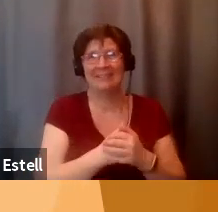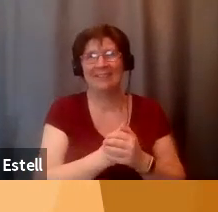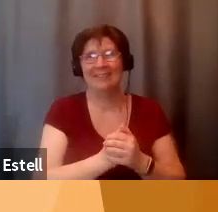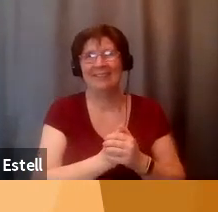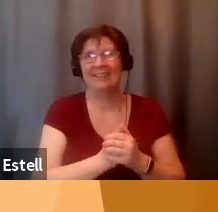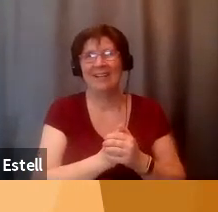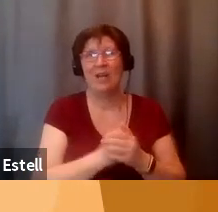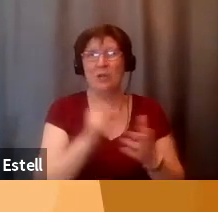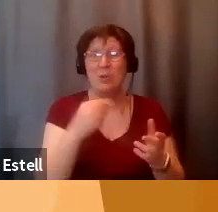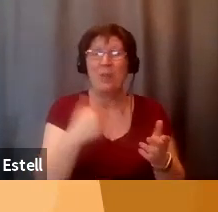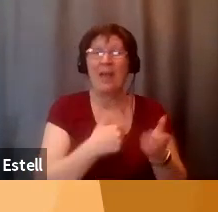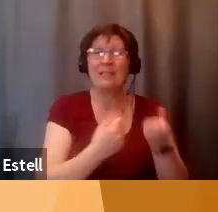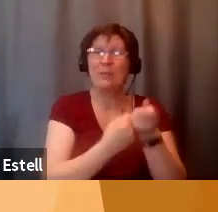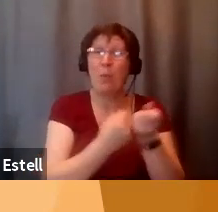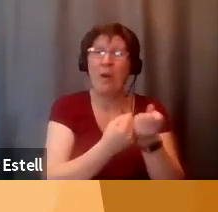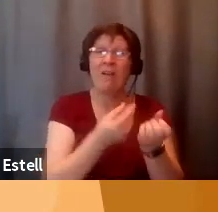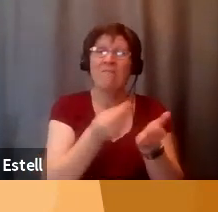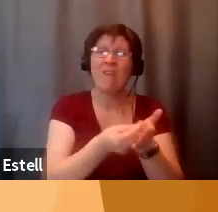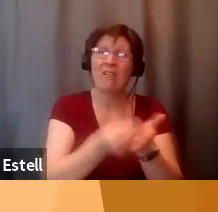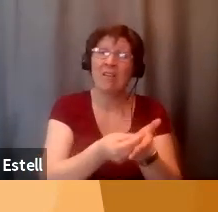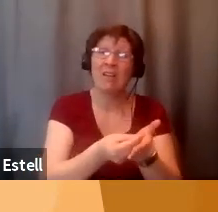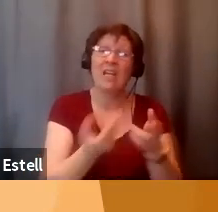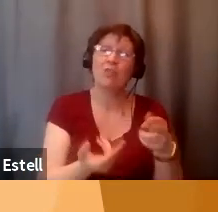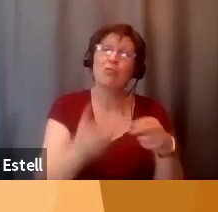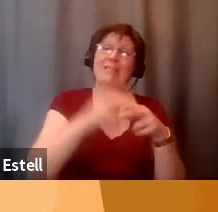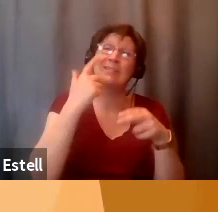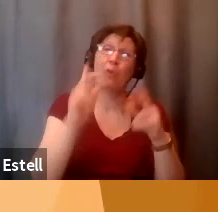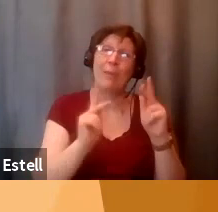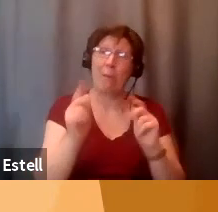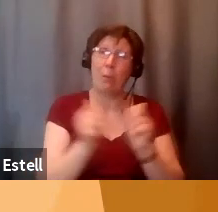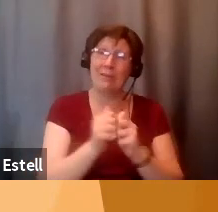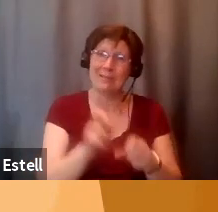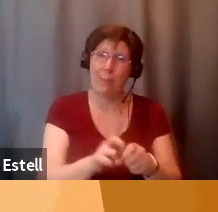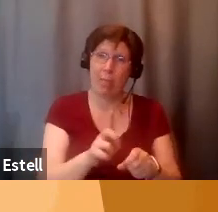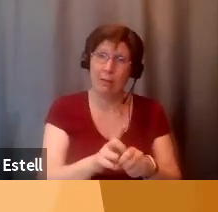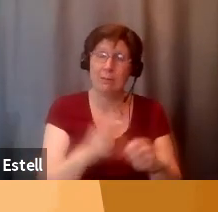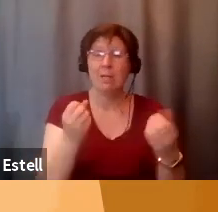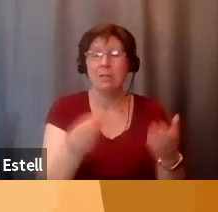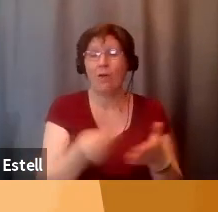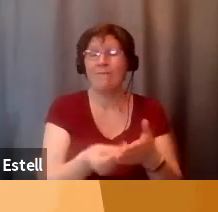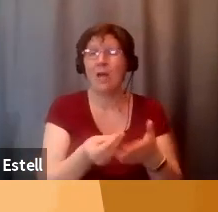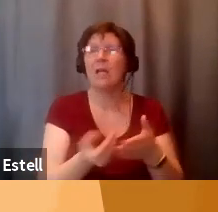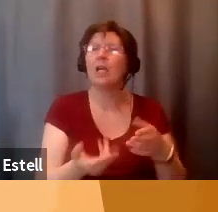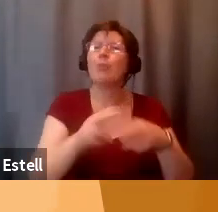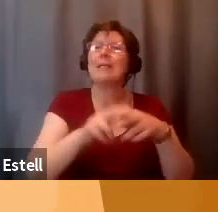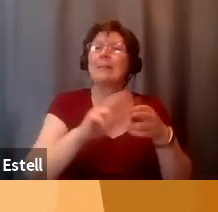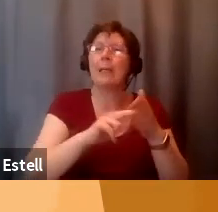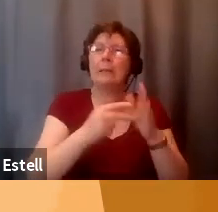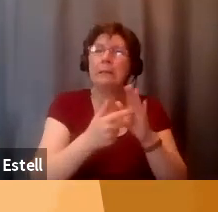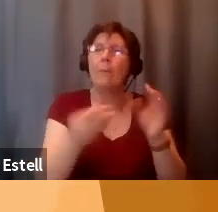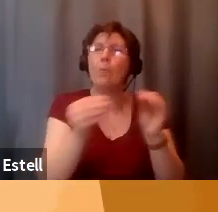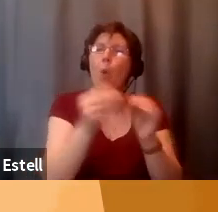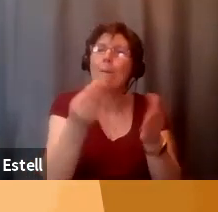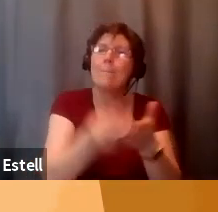Do they support funding increases for people with disabilities? So funding increases means more